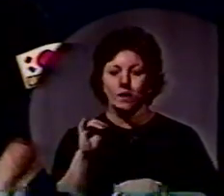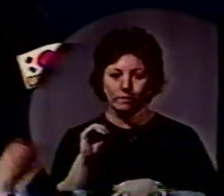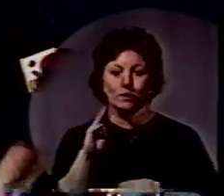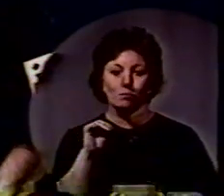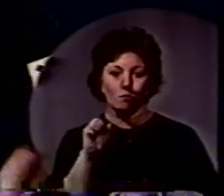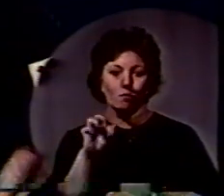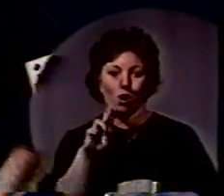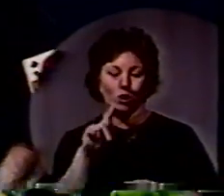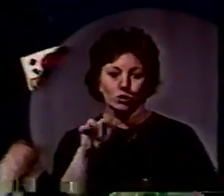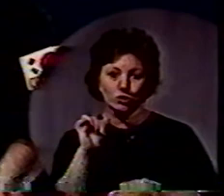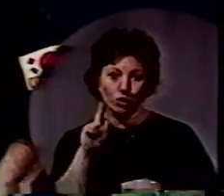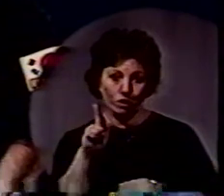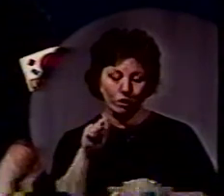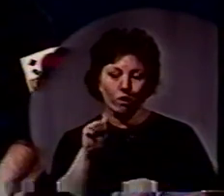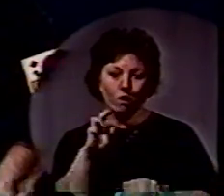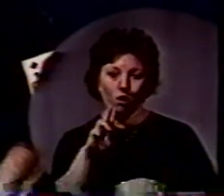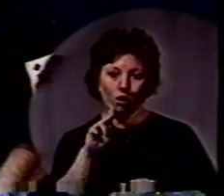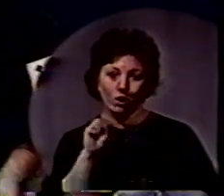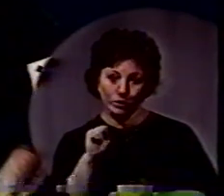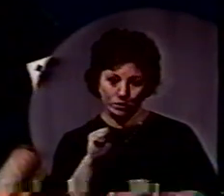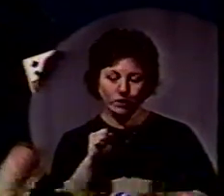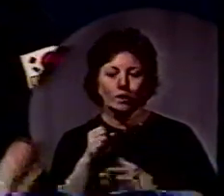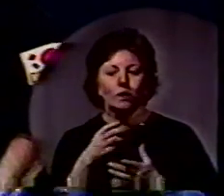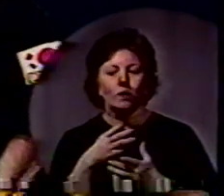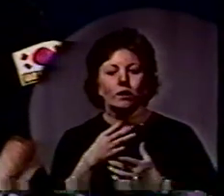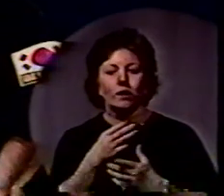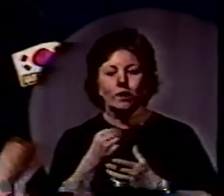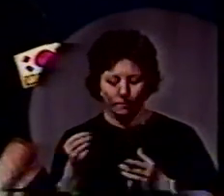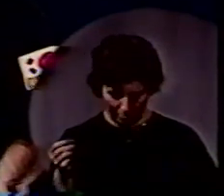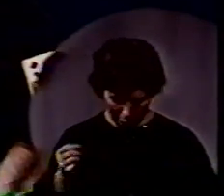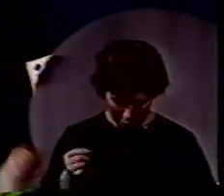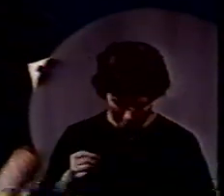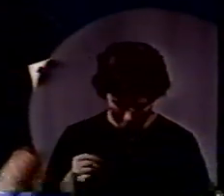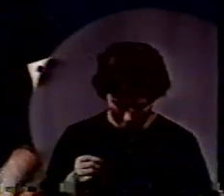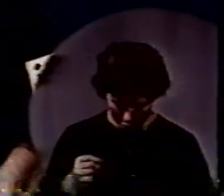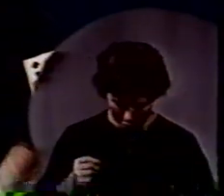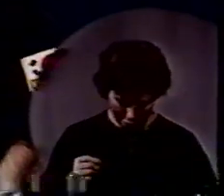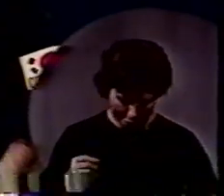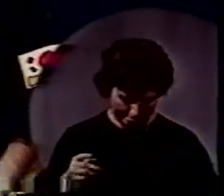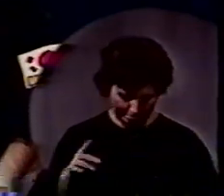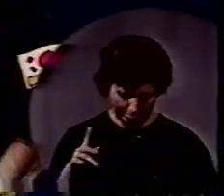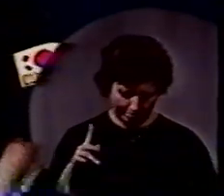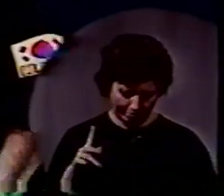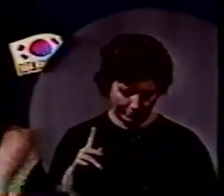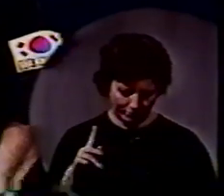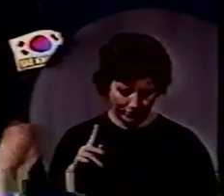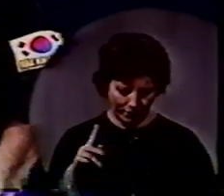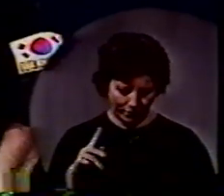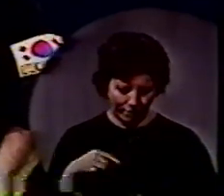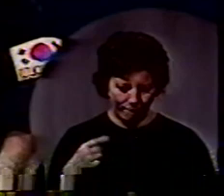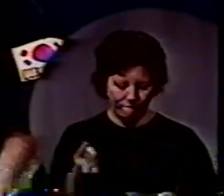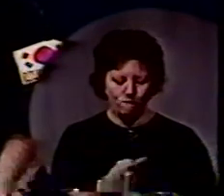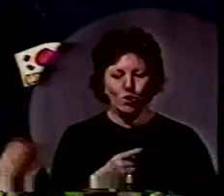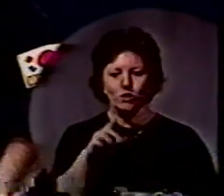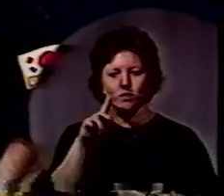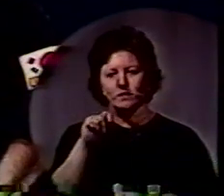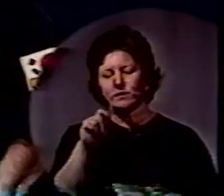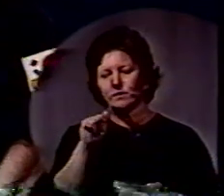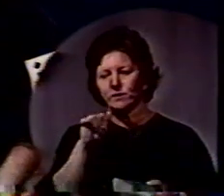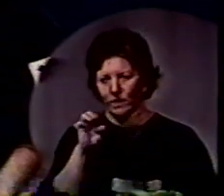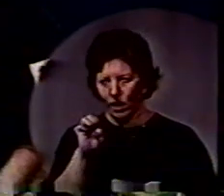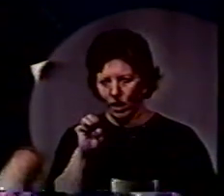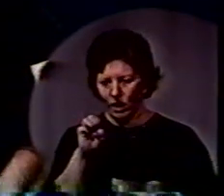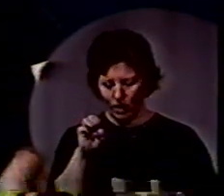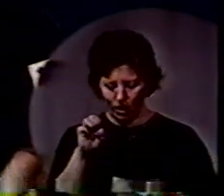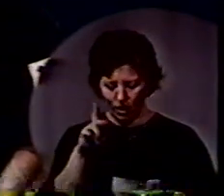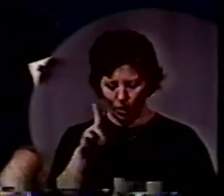the style that originally was addressed was Taekwondo. Mm-hmm. And when they first opened the Taekwondo school here